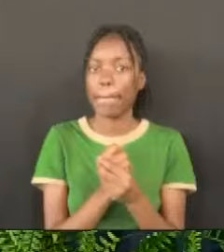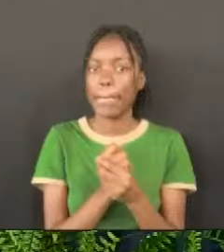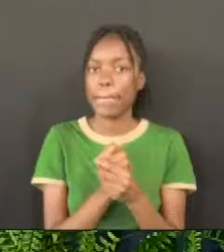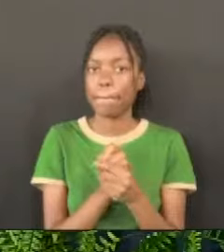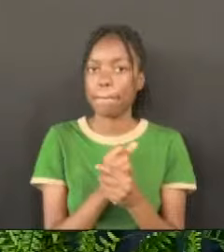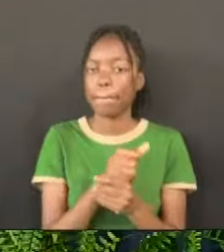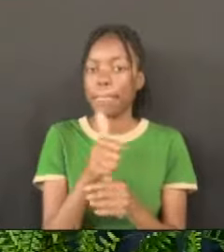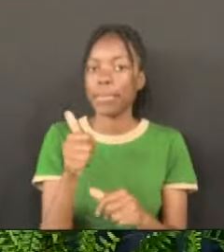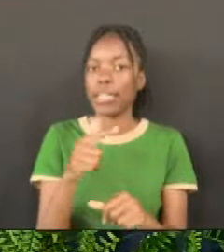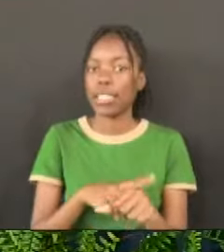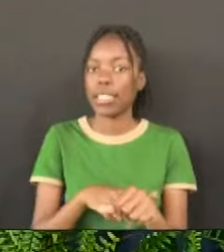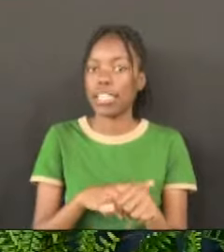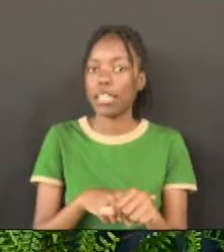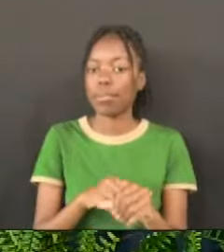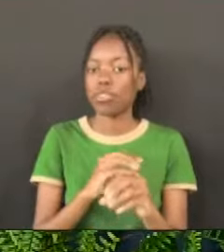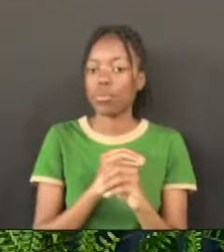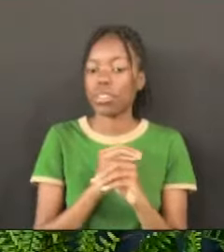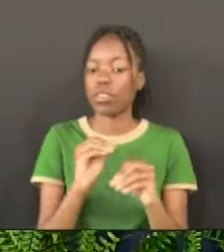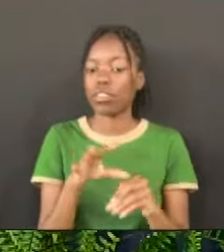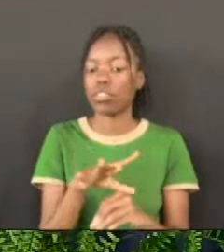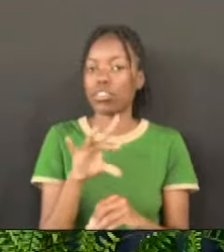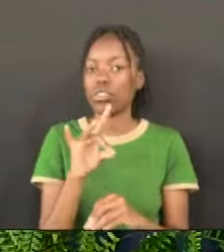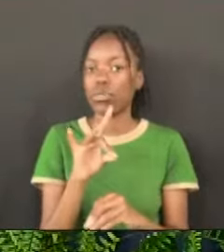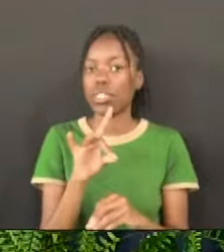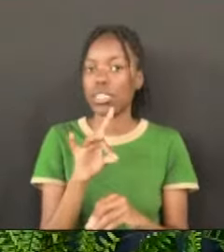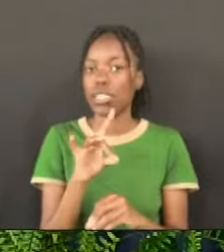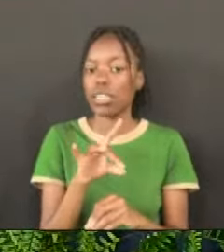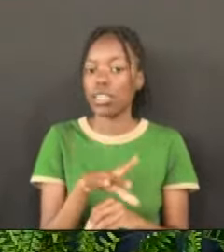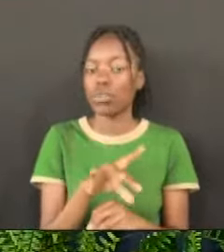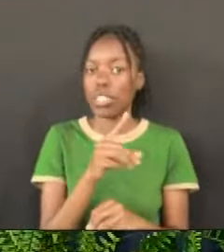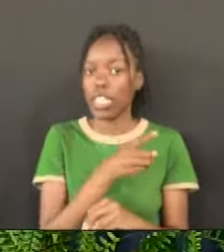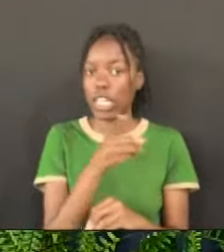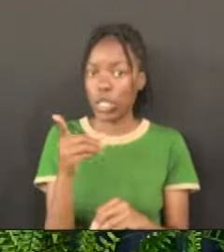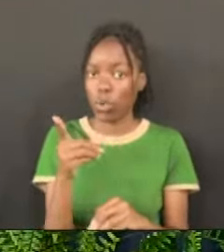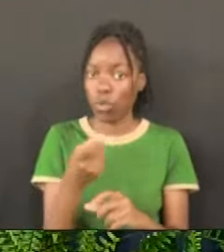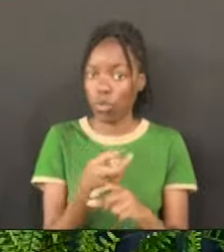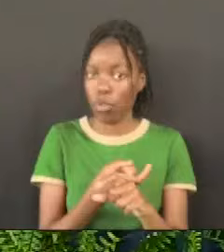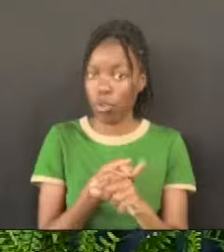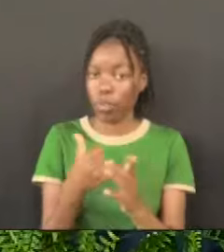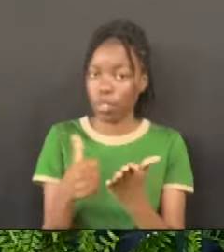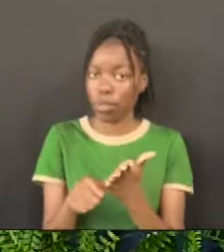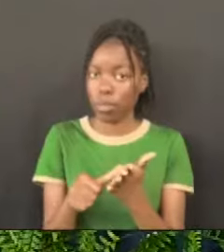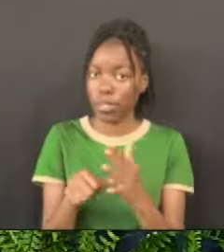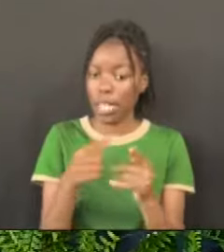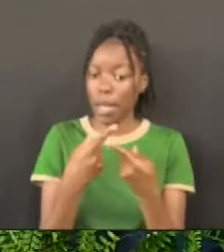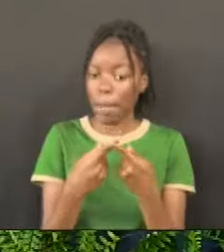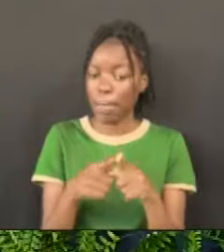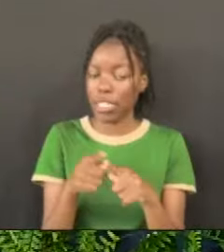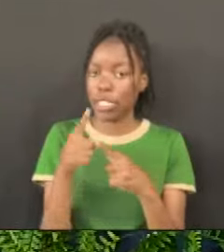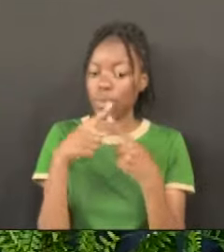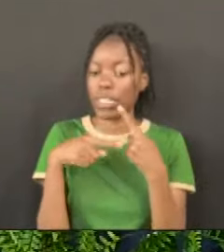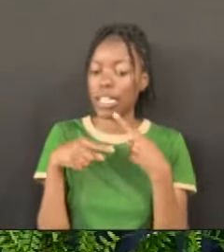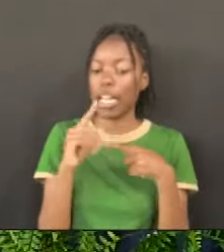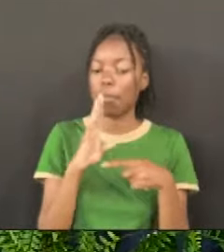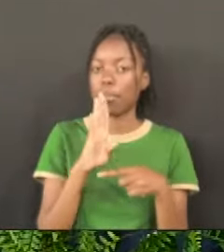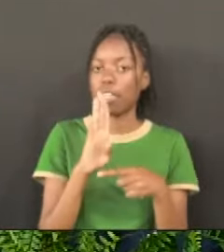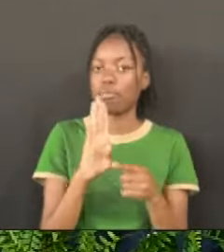Sometimes he may not choose to take you from the problem, but he will come and be with you there.